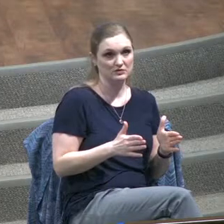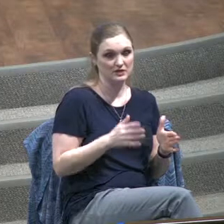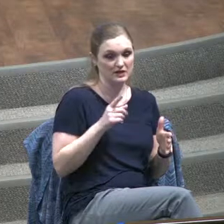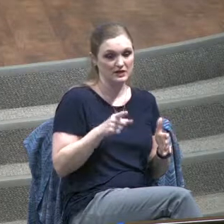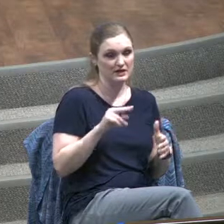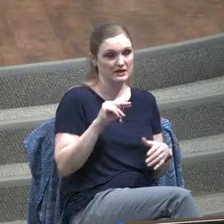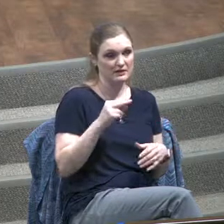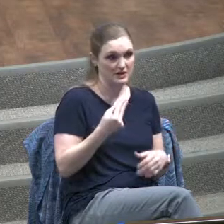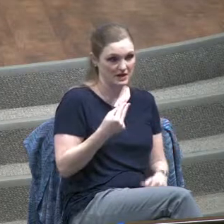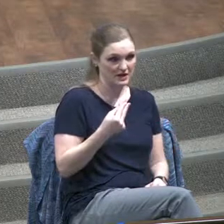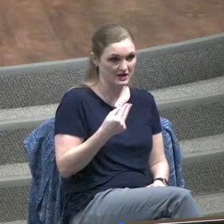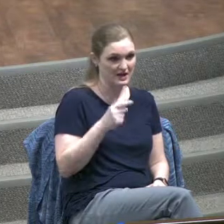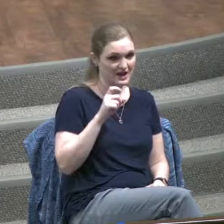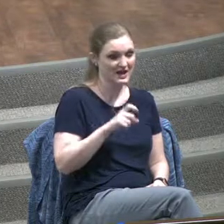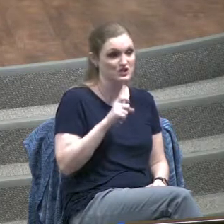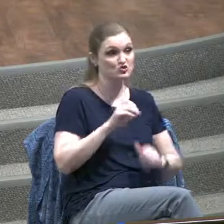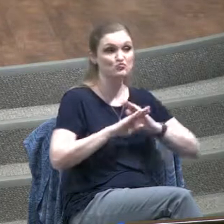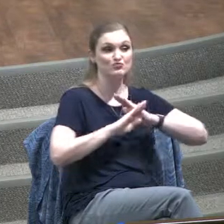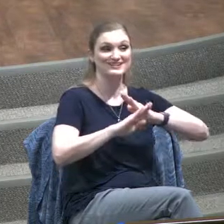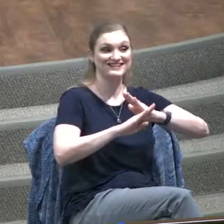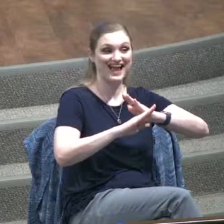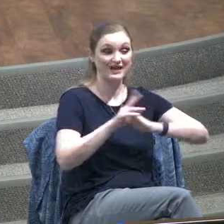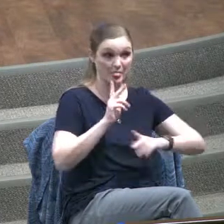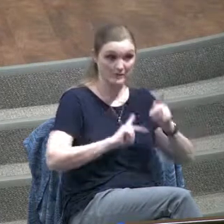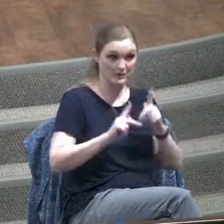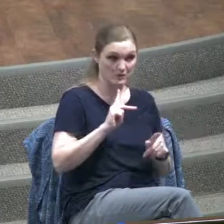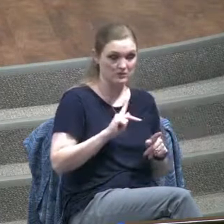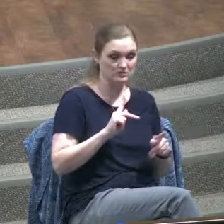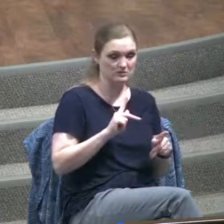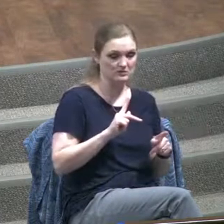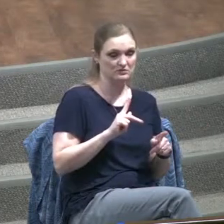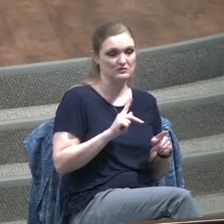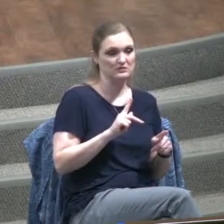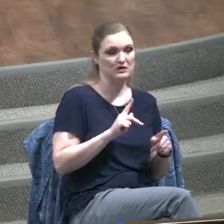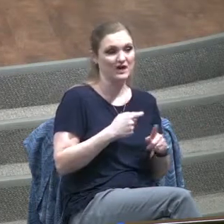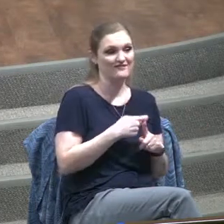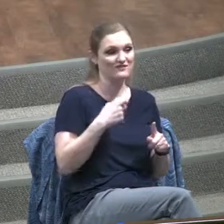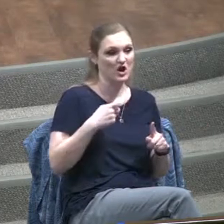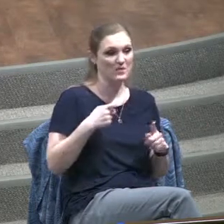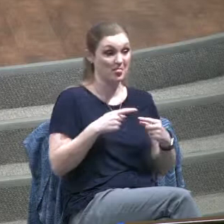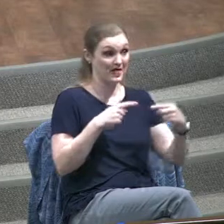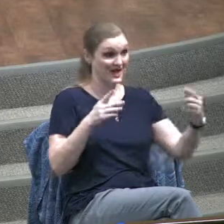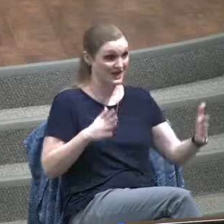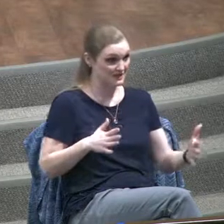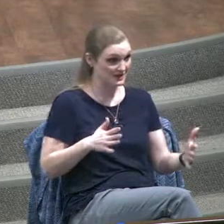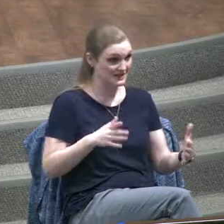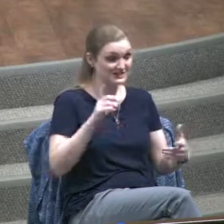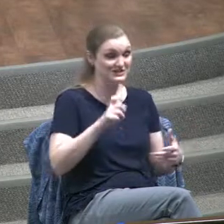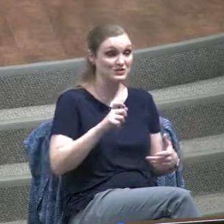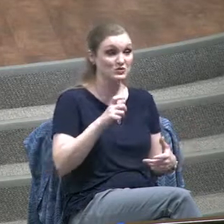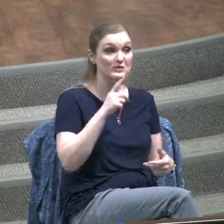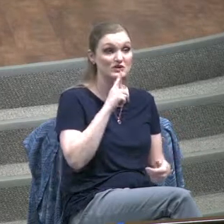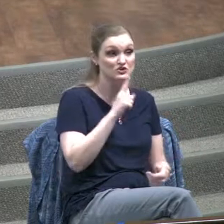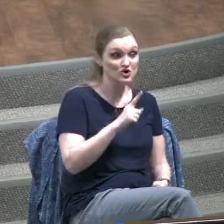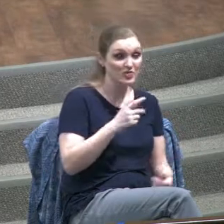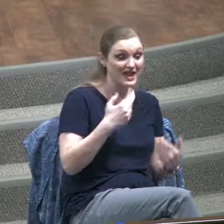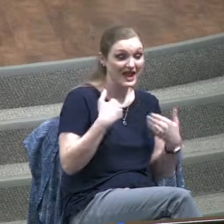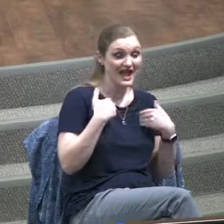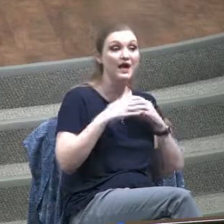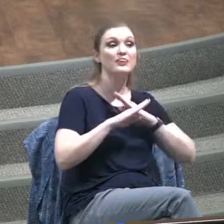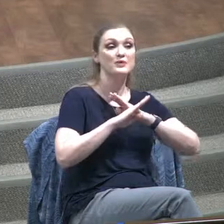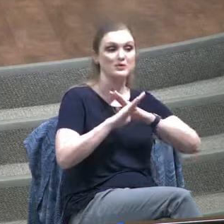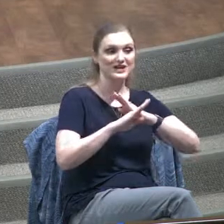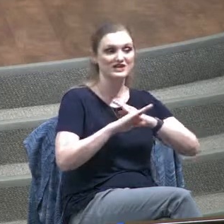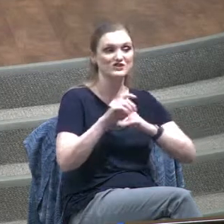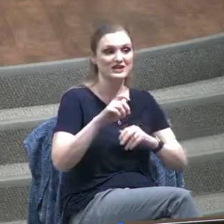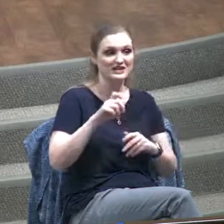Nehemiah had to protect his people from the opposition. He had to see that they had the protection they